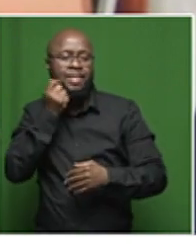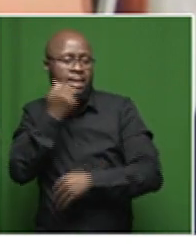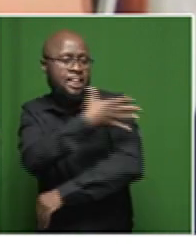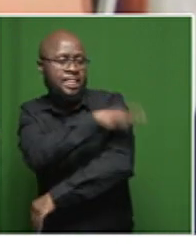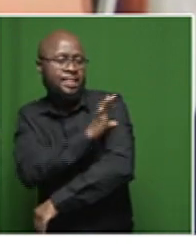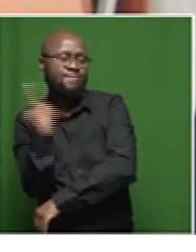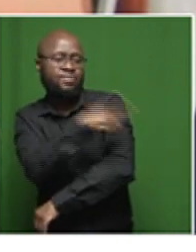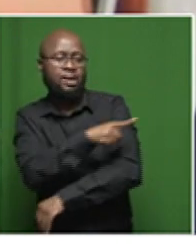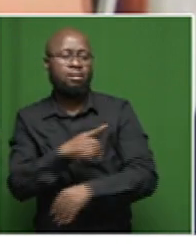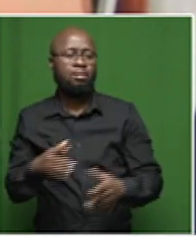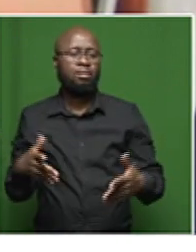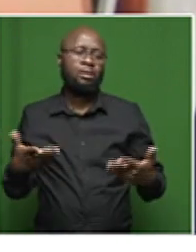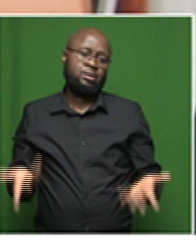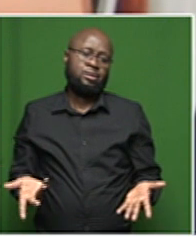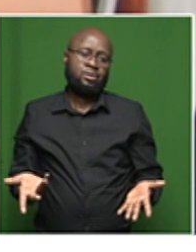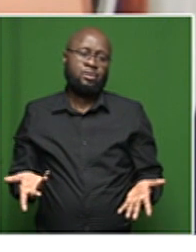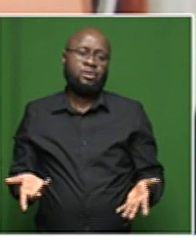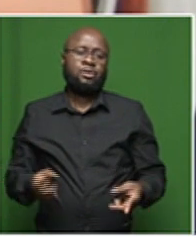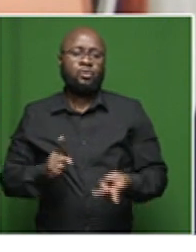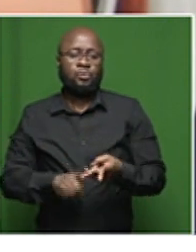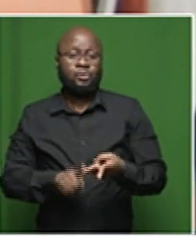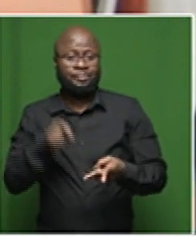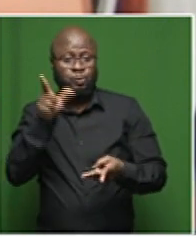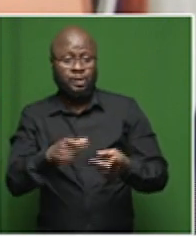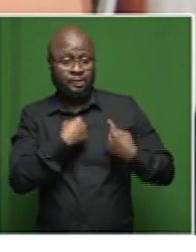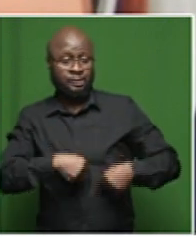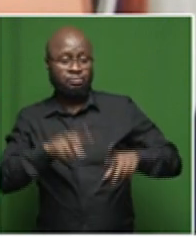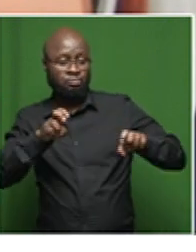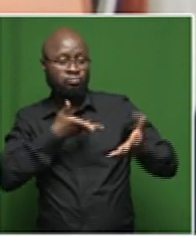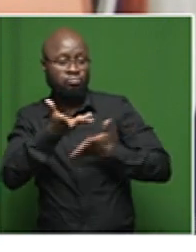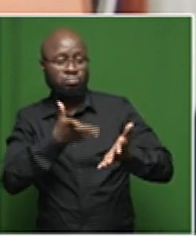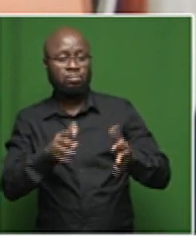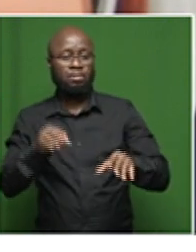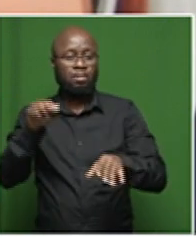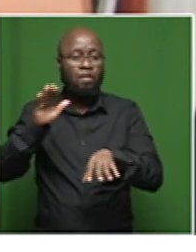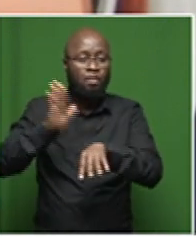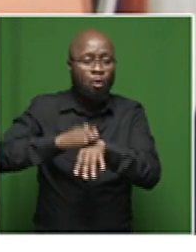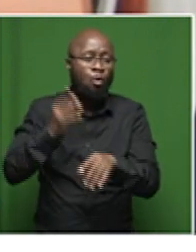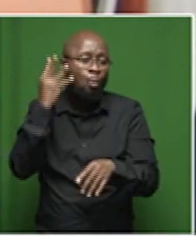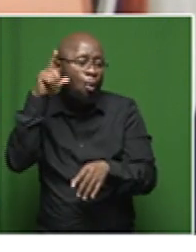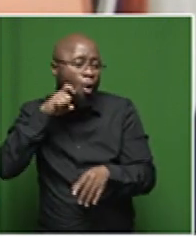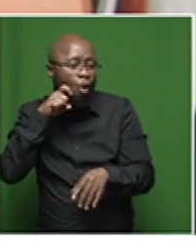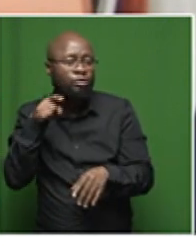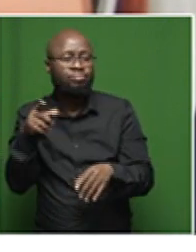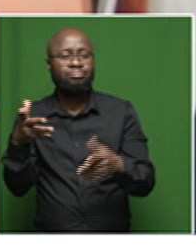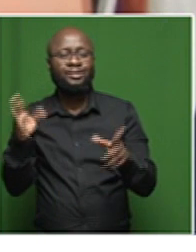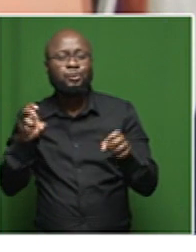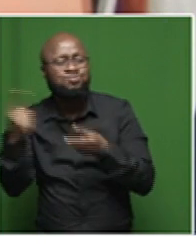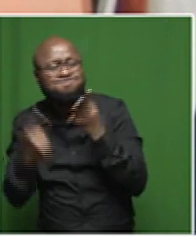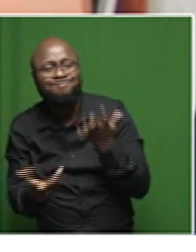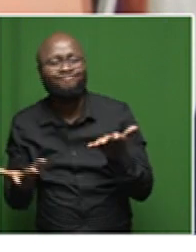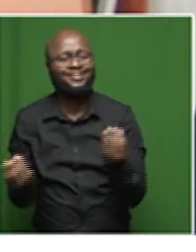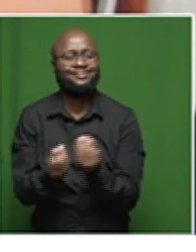be able to look at all the other things, because there can be hormones that are involved in that. It can be age that is involved in that and other contributors, not